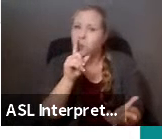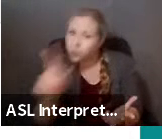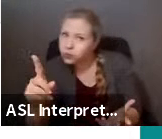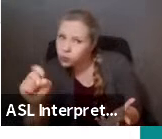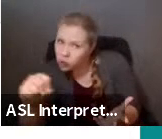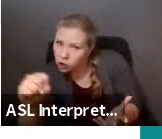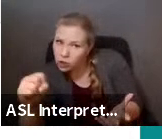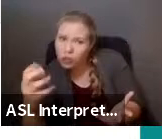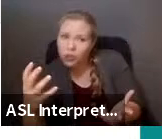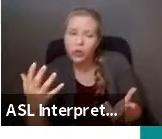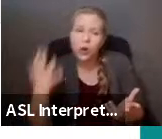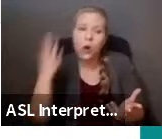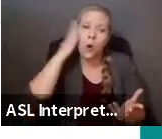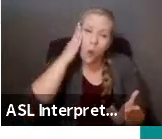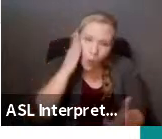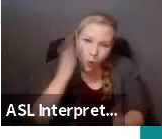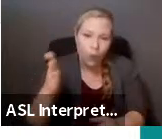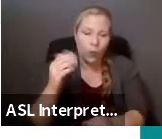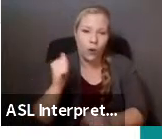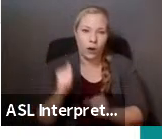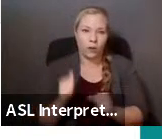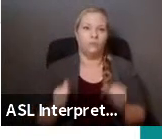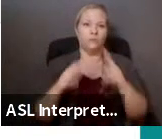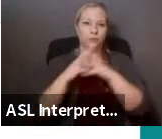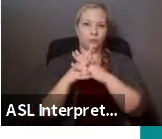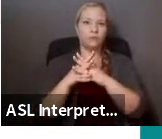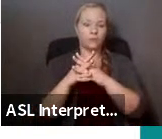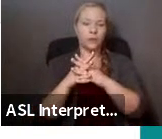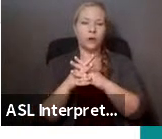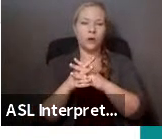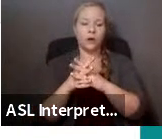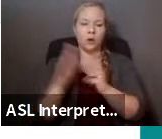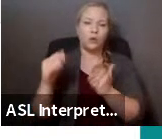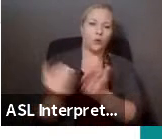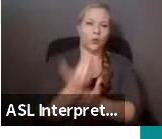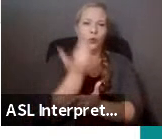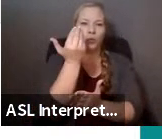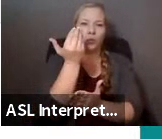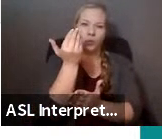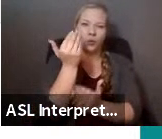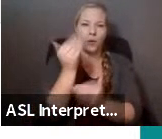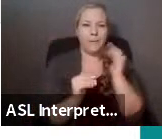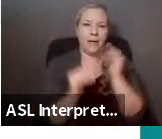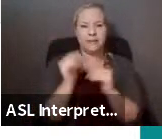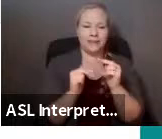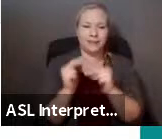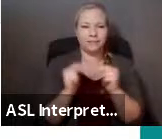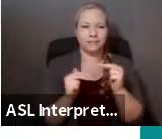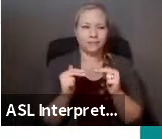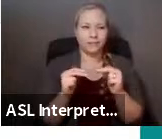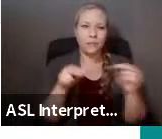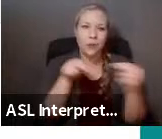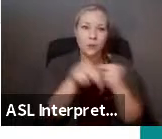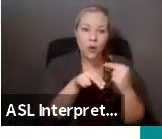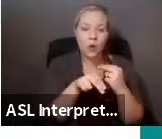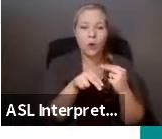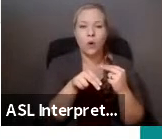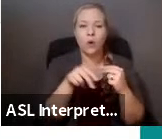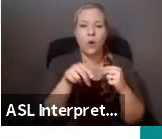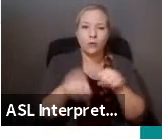will reconstruct or build new roadways and pathways. And